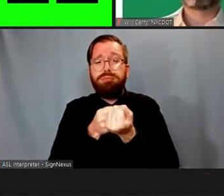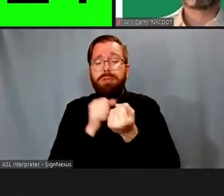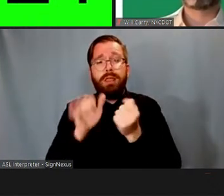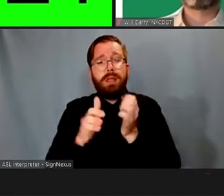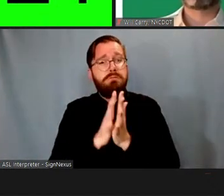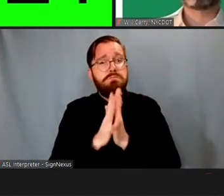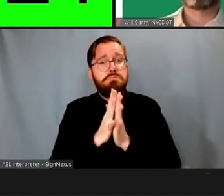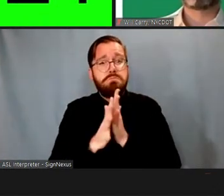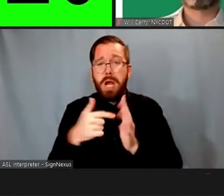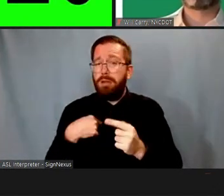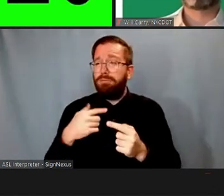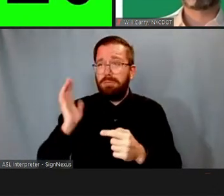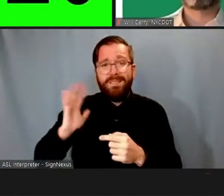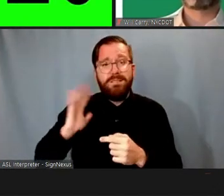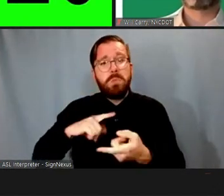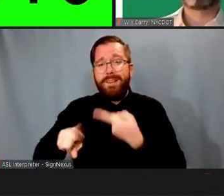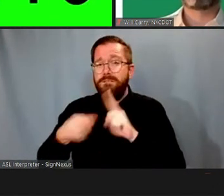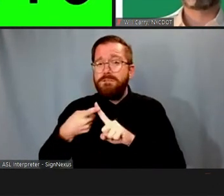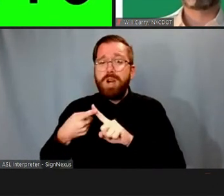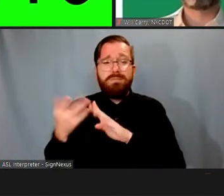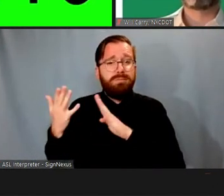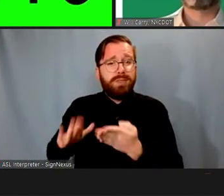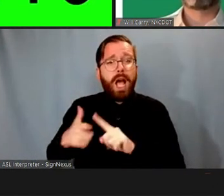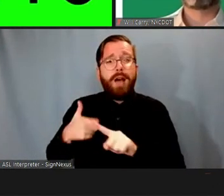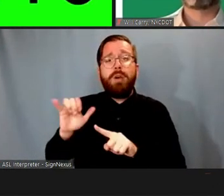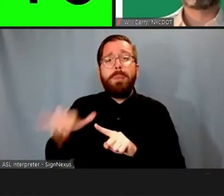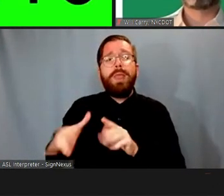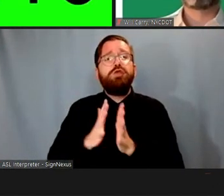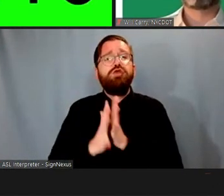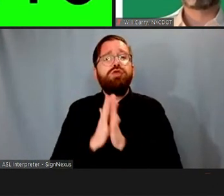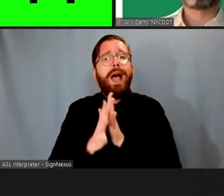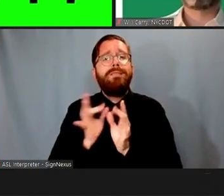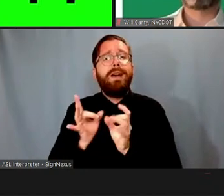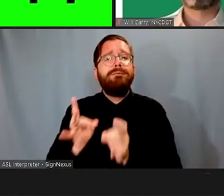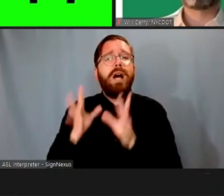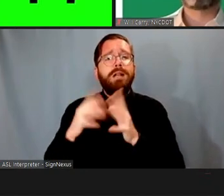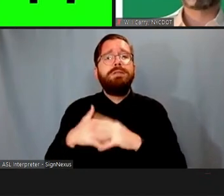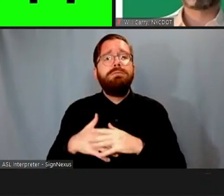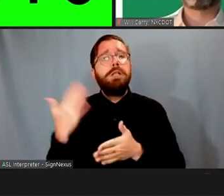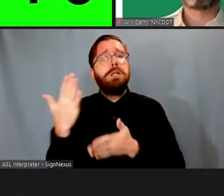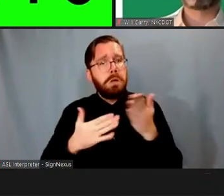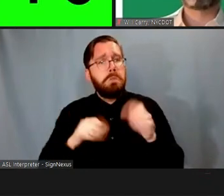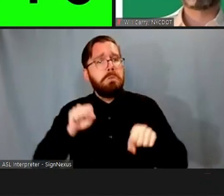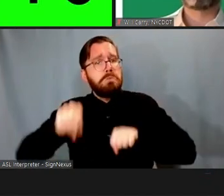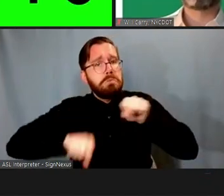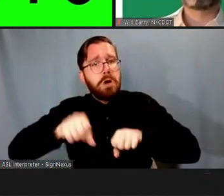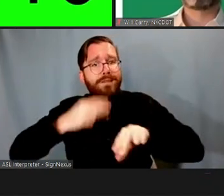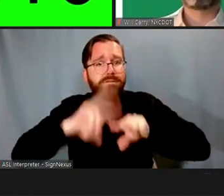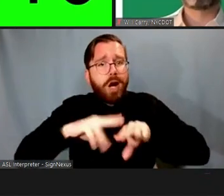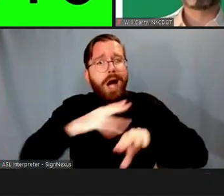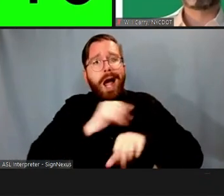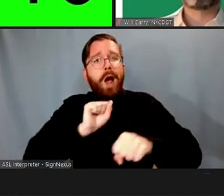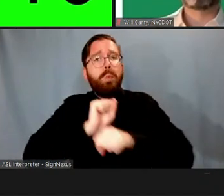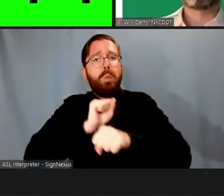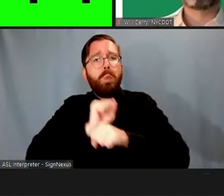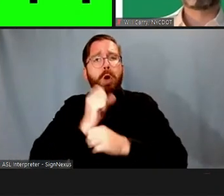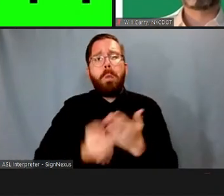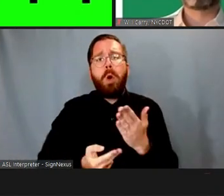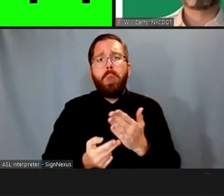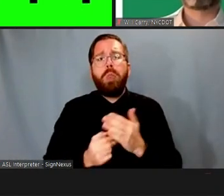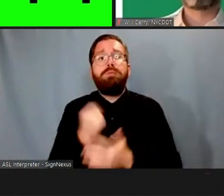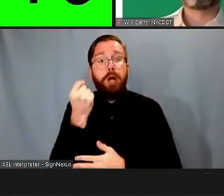violence i have friends that currently ride bicycles for fun and some for work that is the baristas that fuel our city's